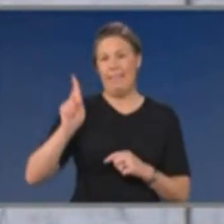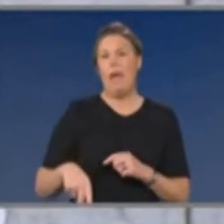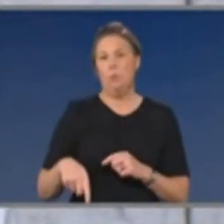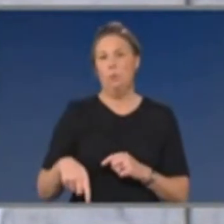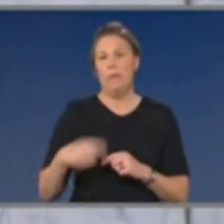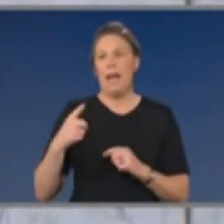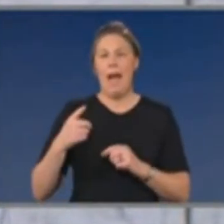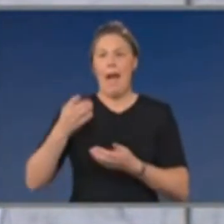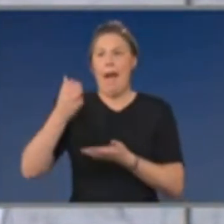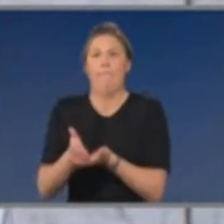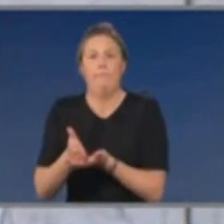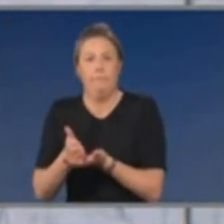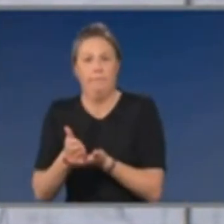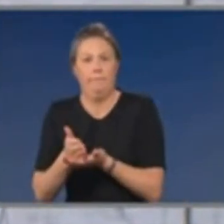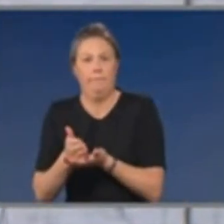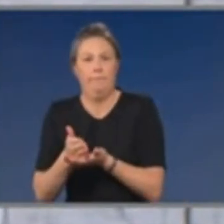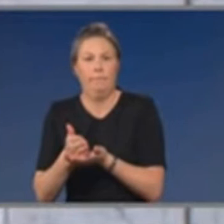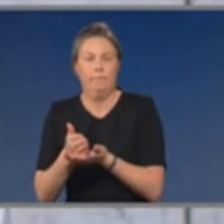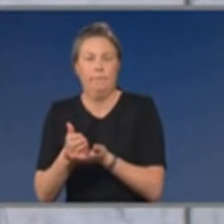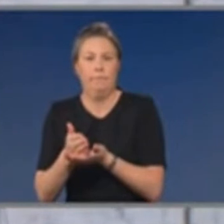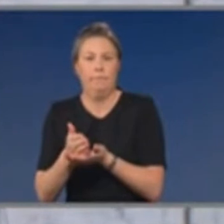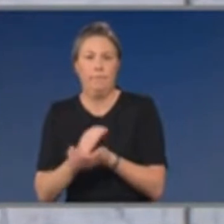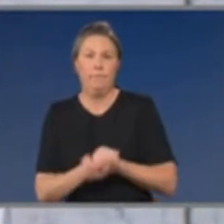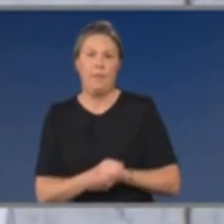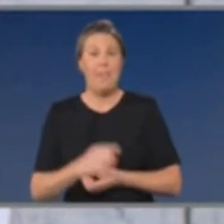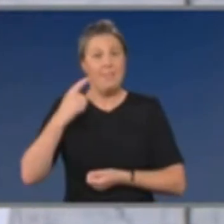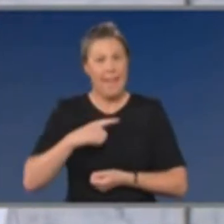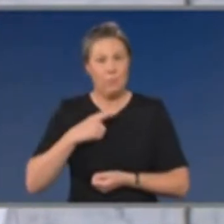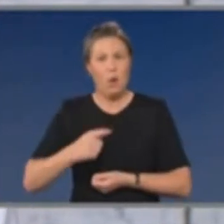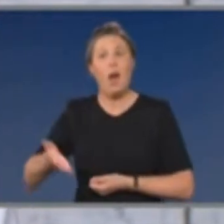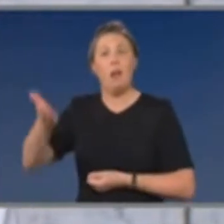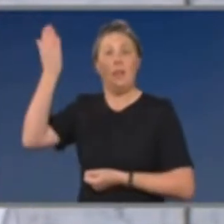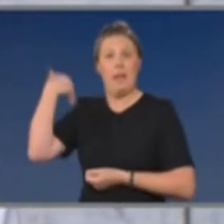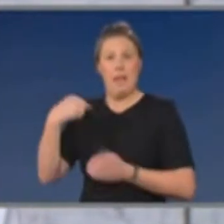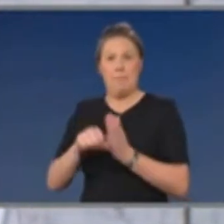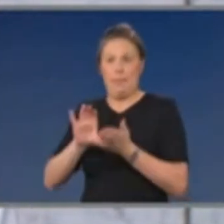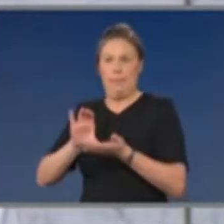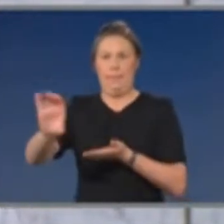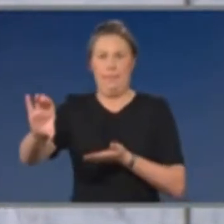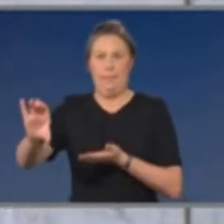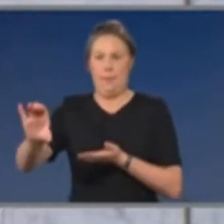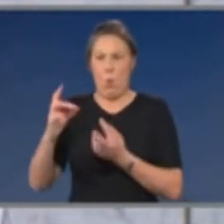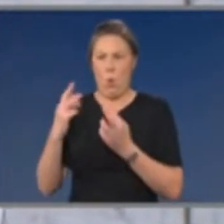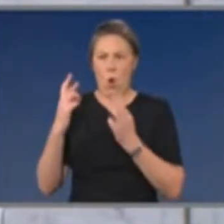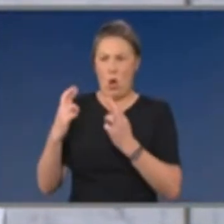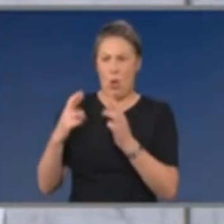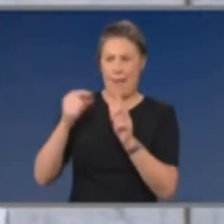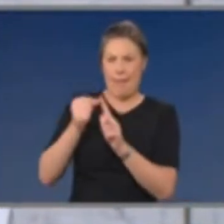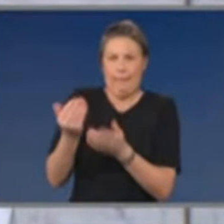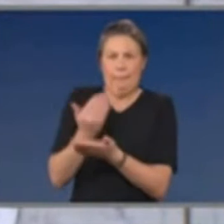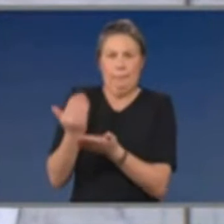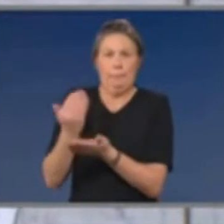wage subsidy, the support for apprentices and trainee wage subsidy was so important, because it is currently supporting